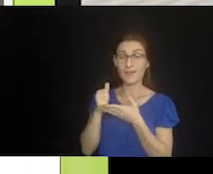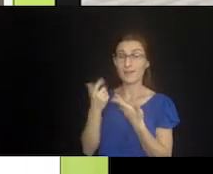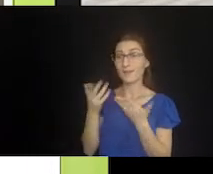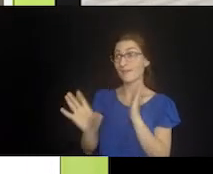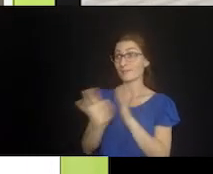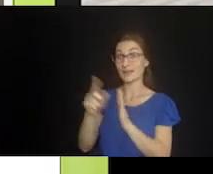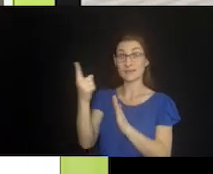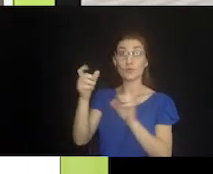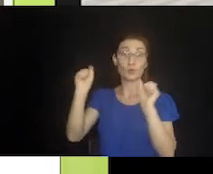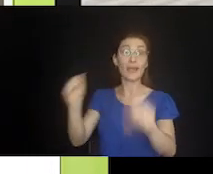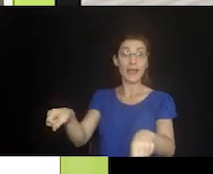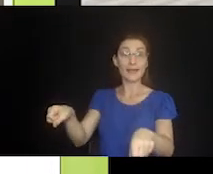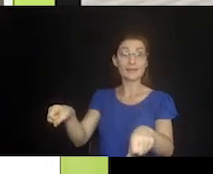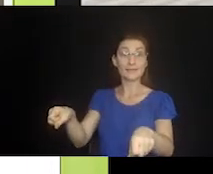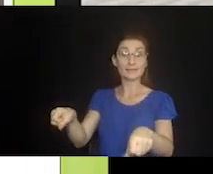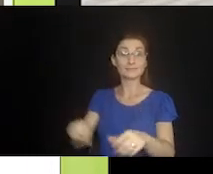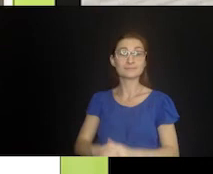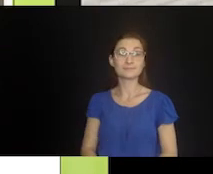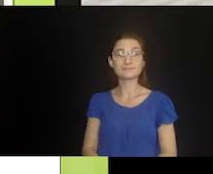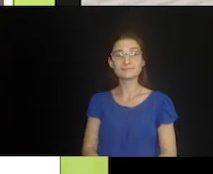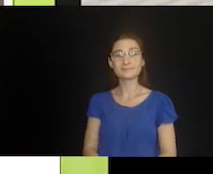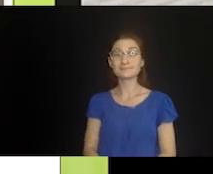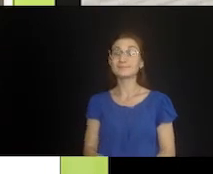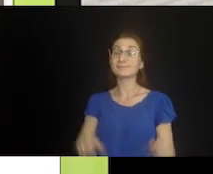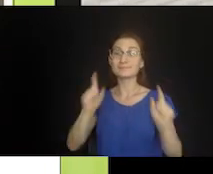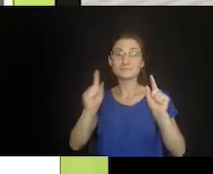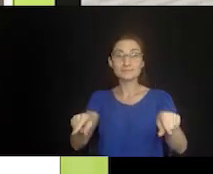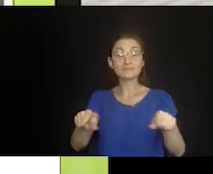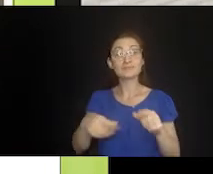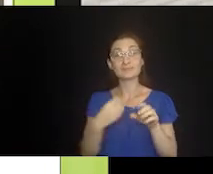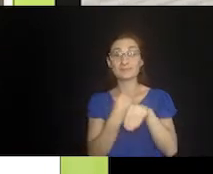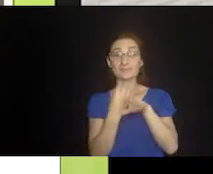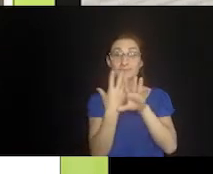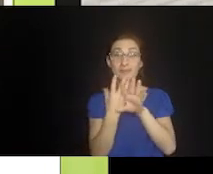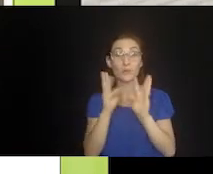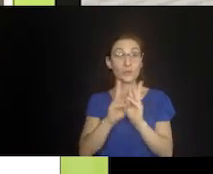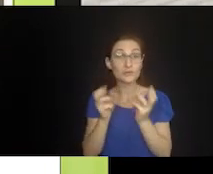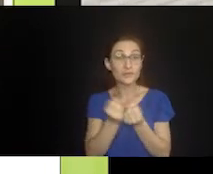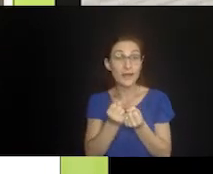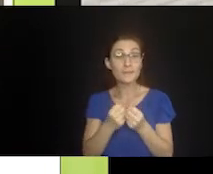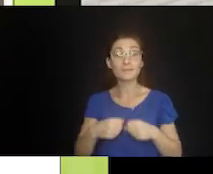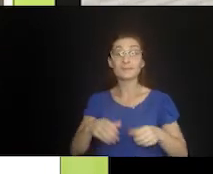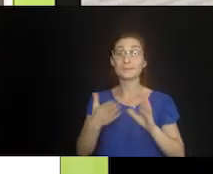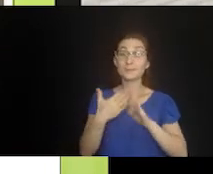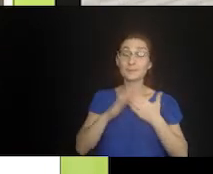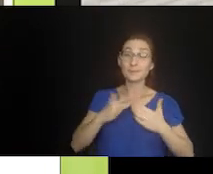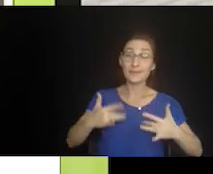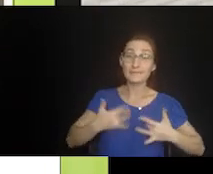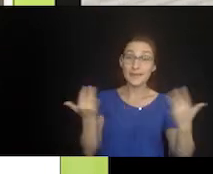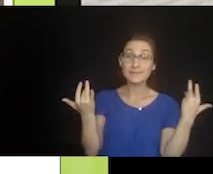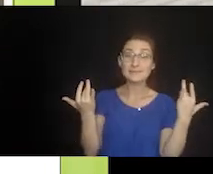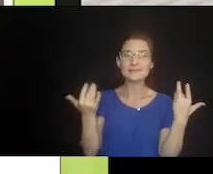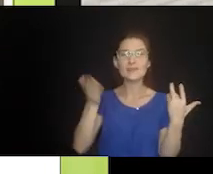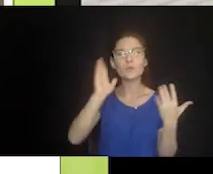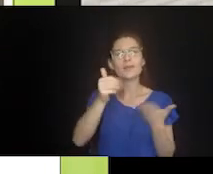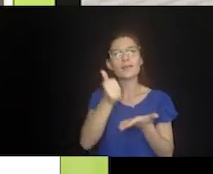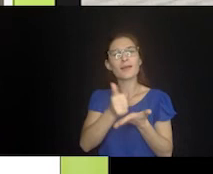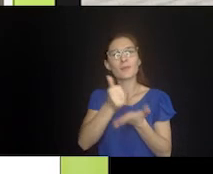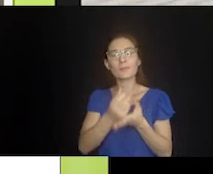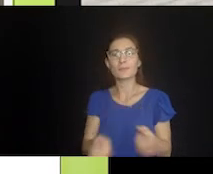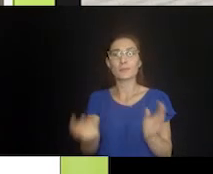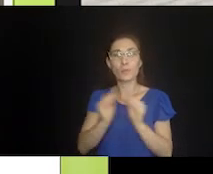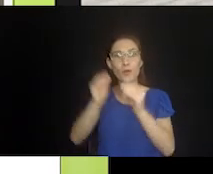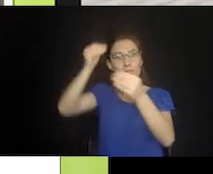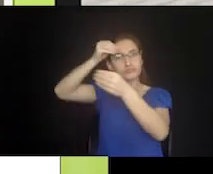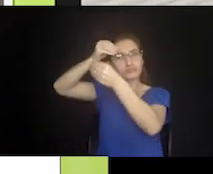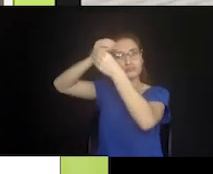you, but if you can't help me, who can? Attend webinars and community events. These are just